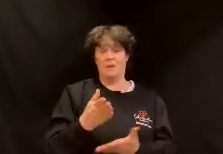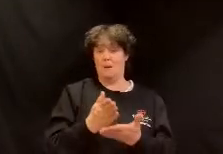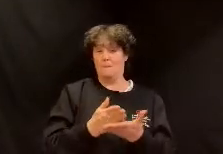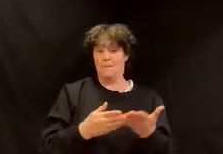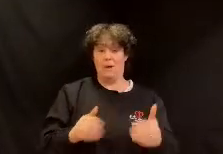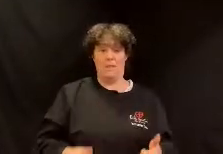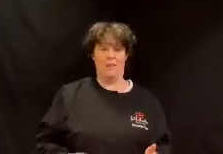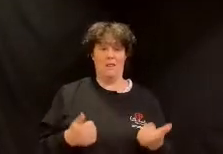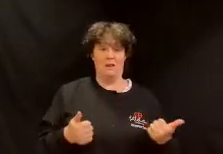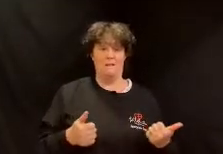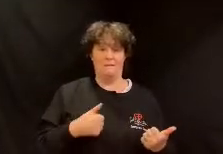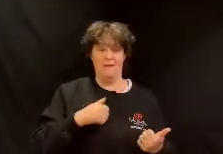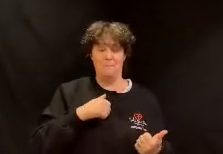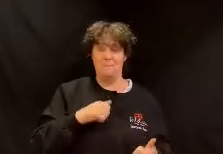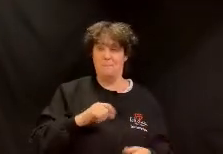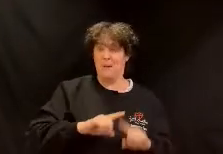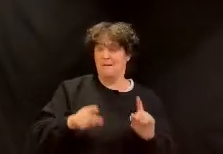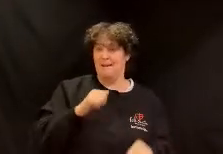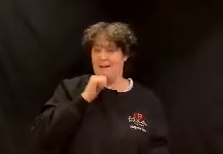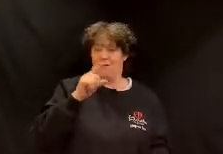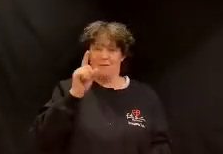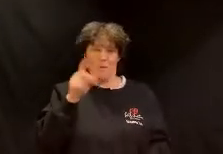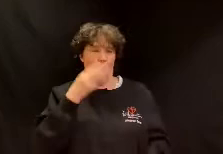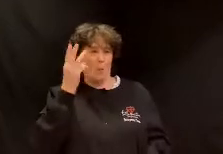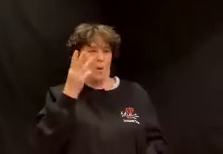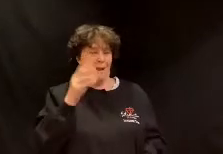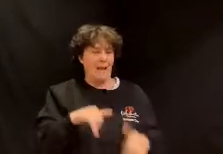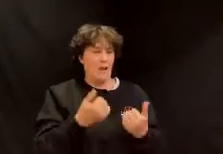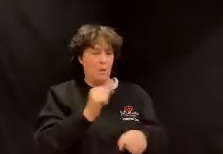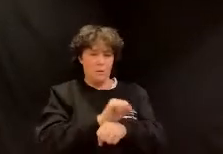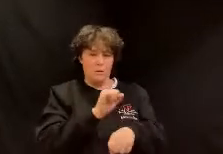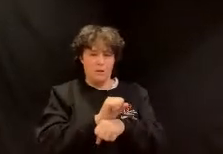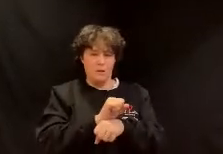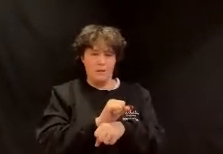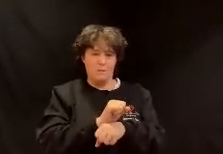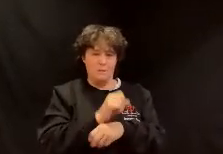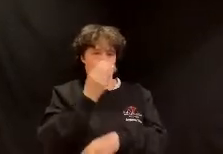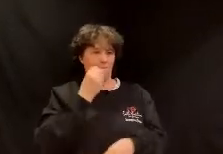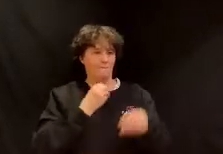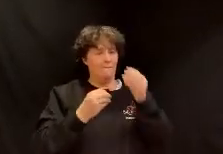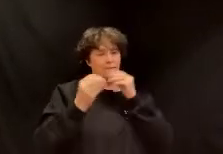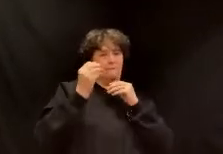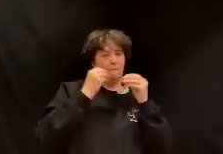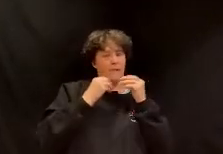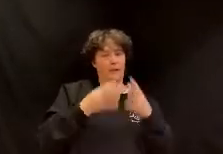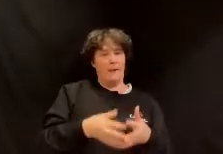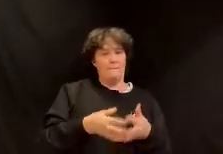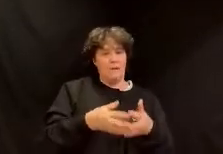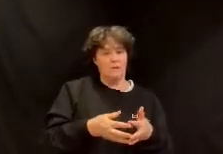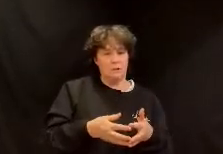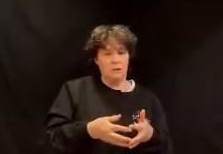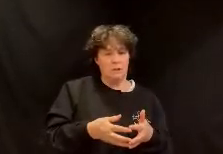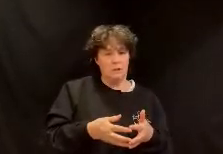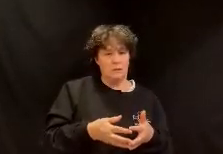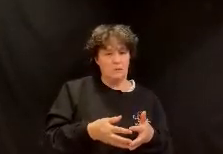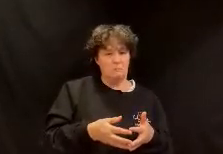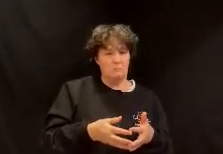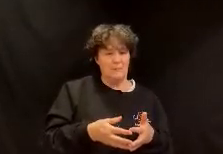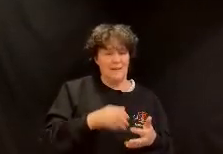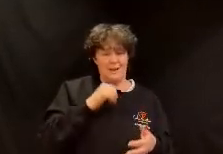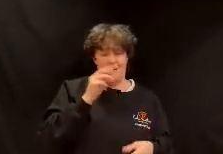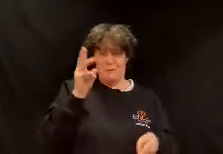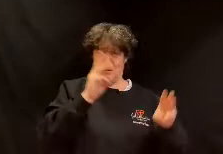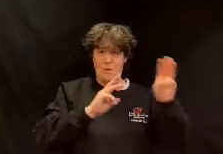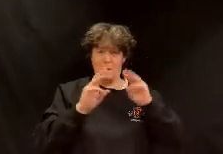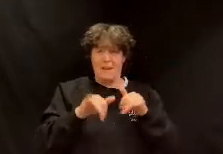Because I don't have to worry about how it's going to operate. I just got to feed the machine. I need to do what needs to be done. I don't have to worry about